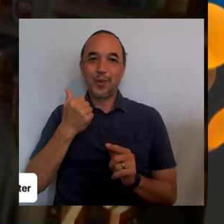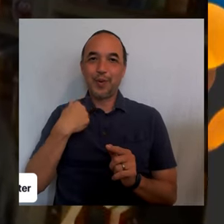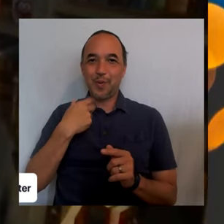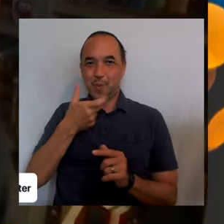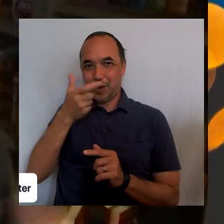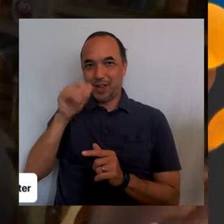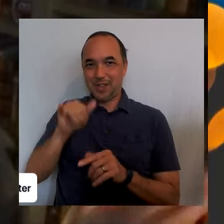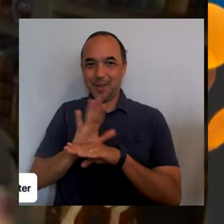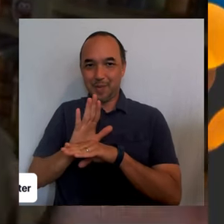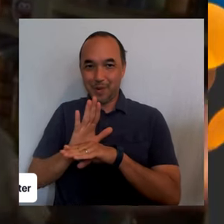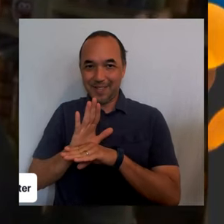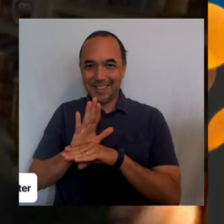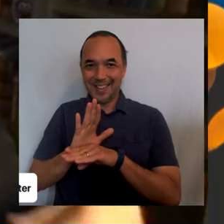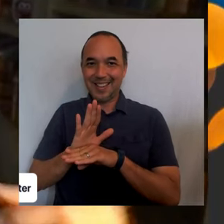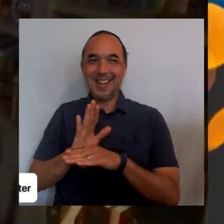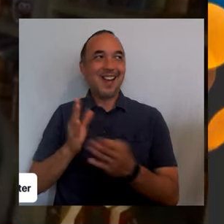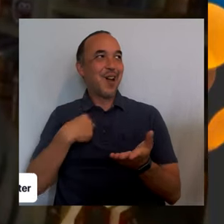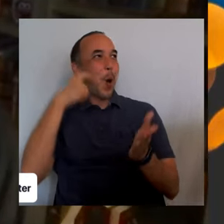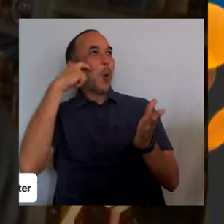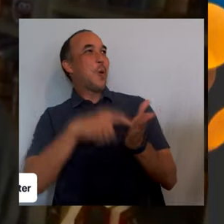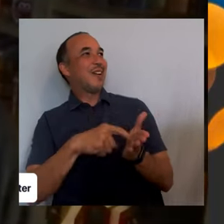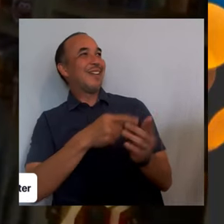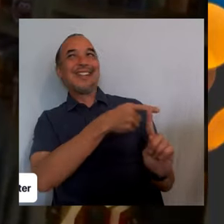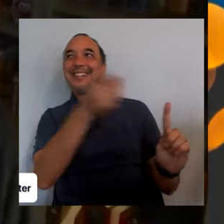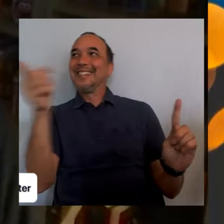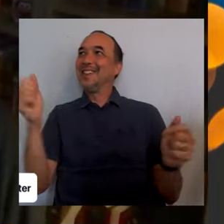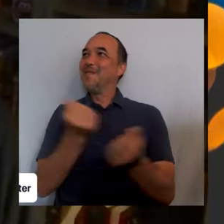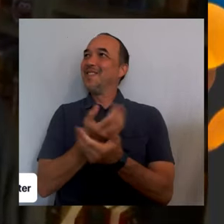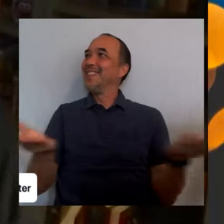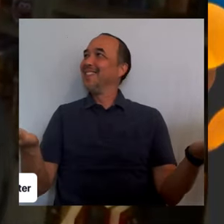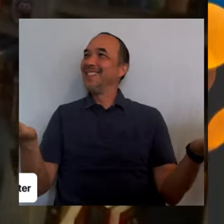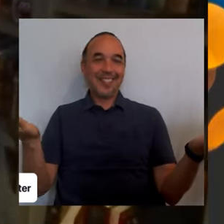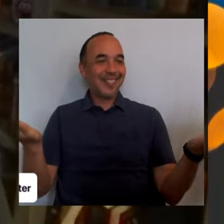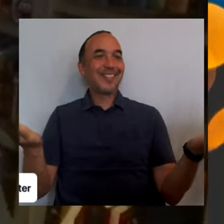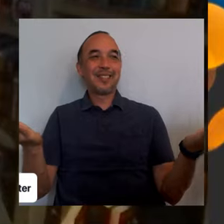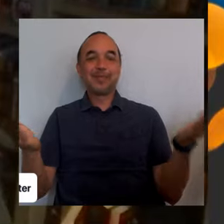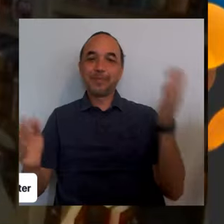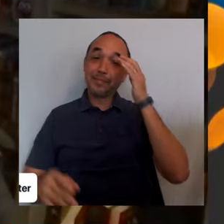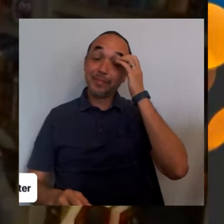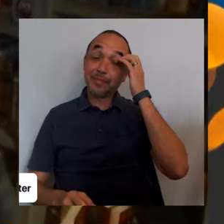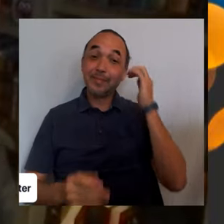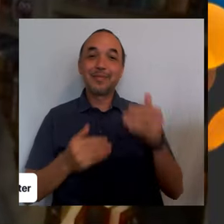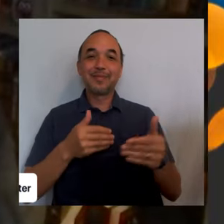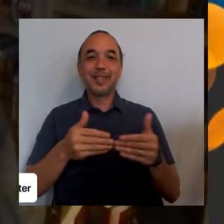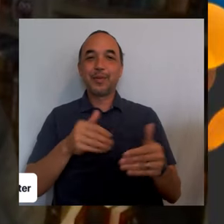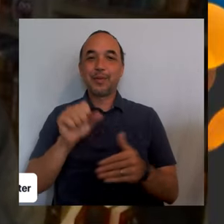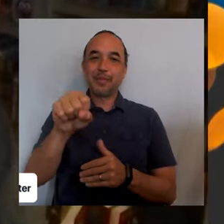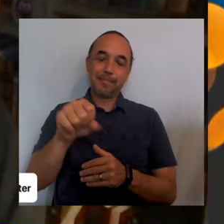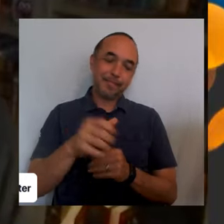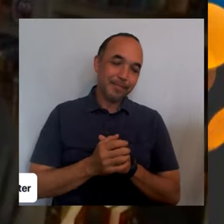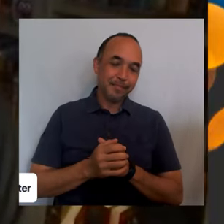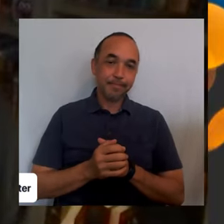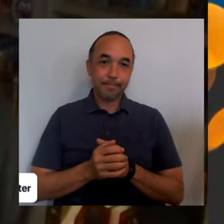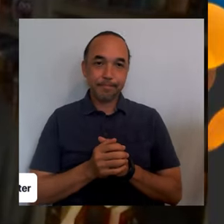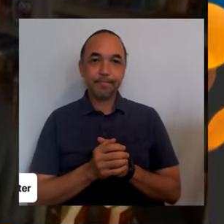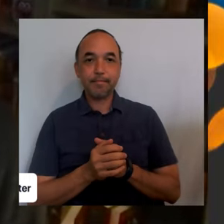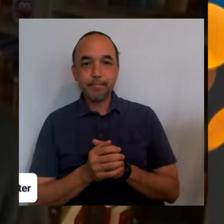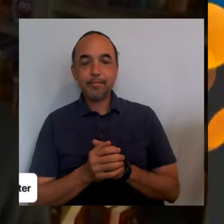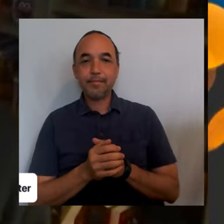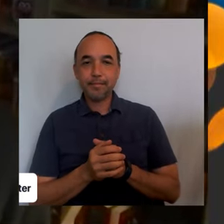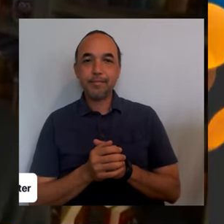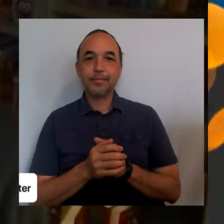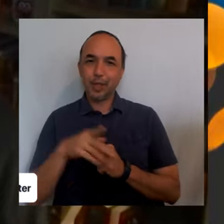and became a fan, I was like, whew, I recognized everything. But any case, so I'm from